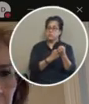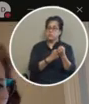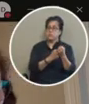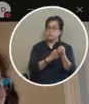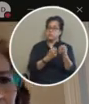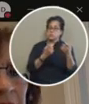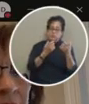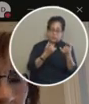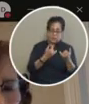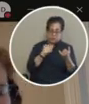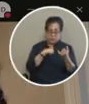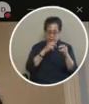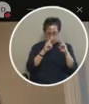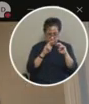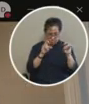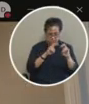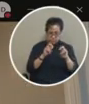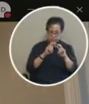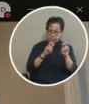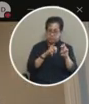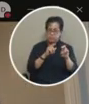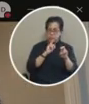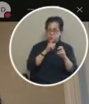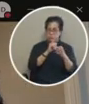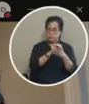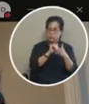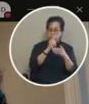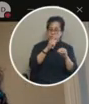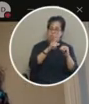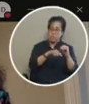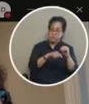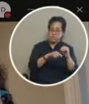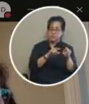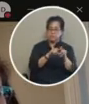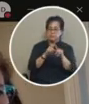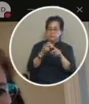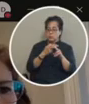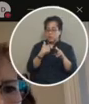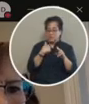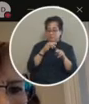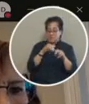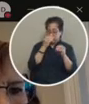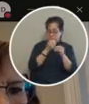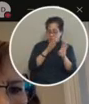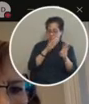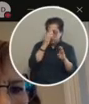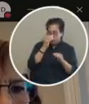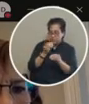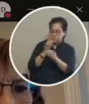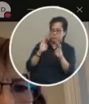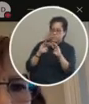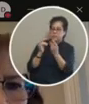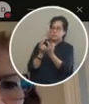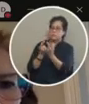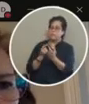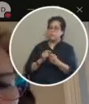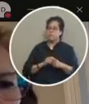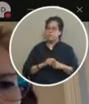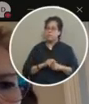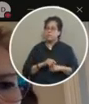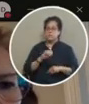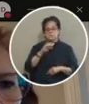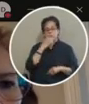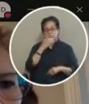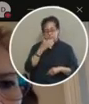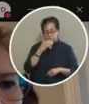now sifting through what that means in real dollars for El Paso. And as soon as we have that information, we will be sharing it out with you all. Thank you very